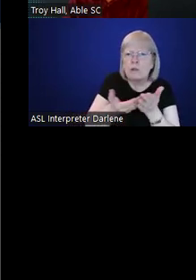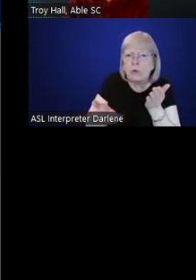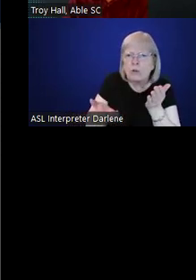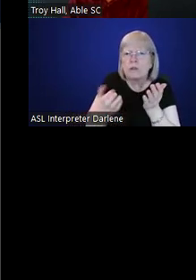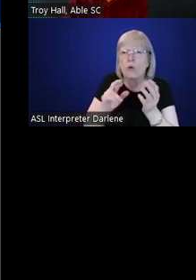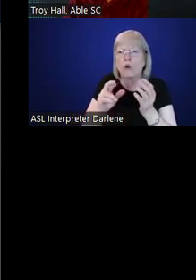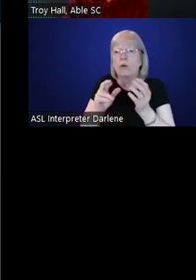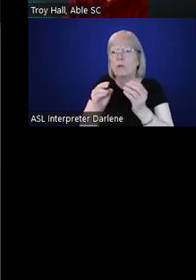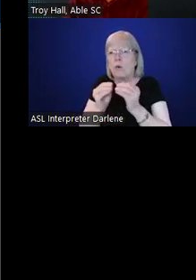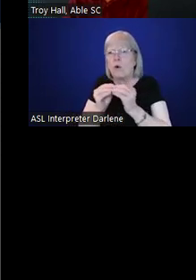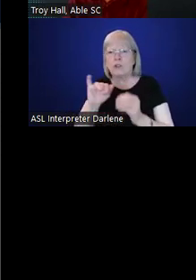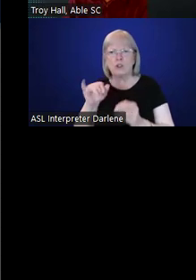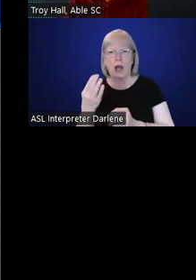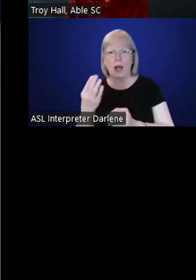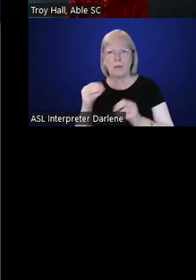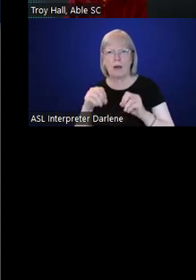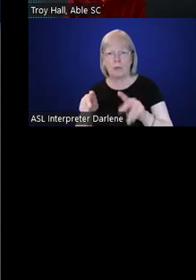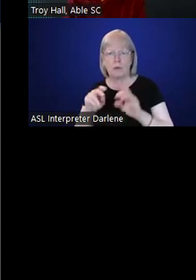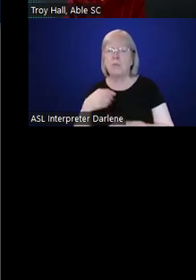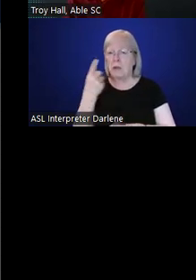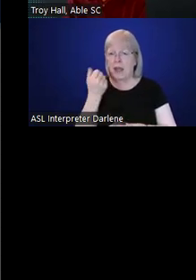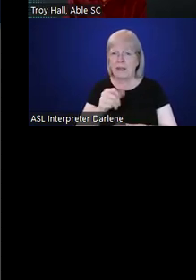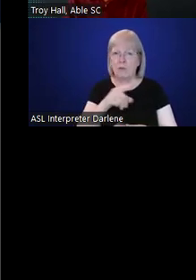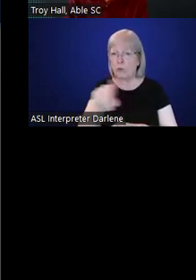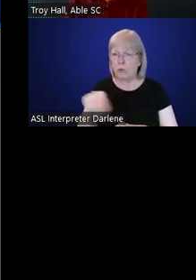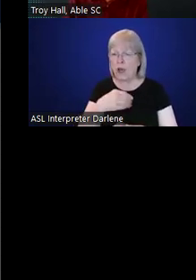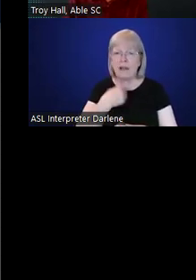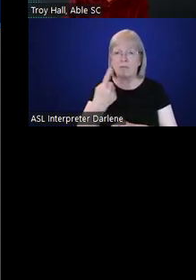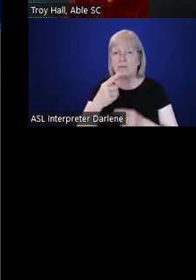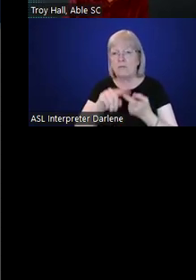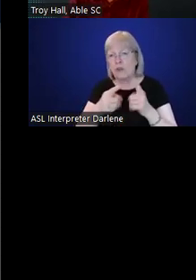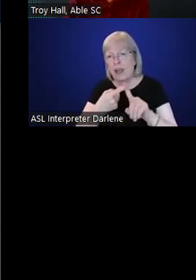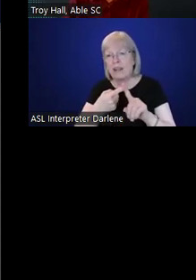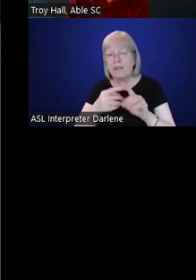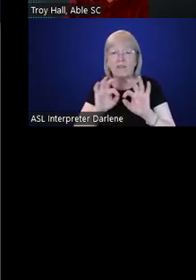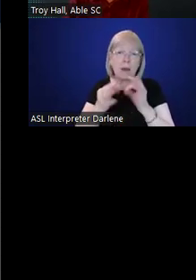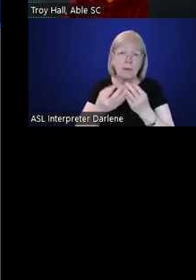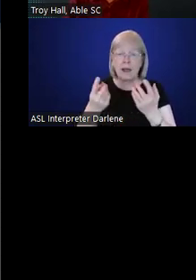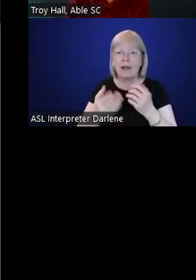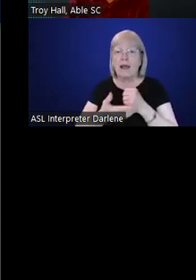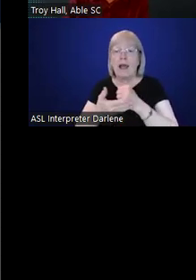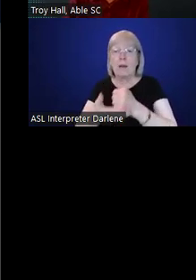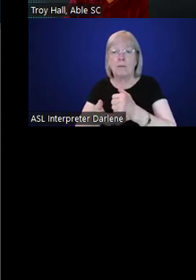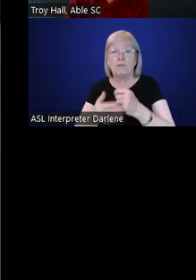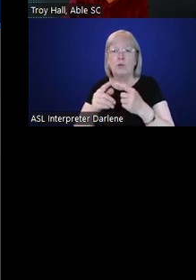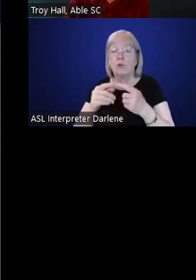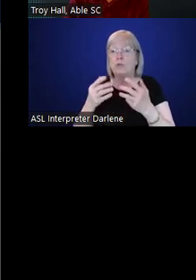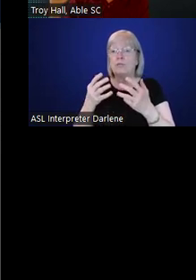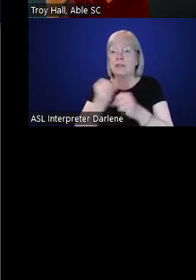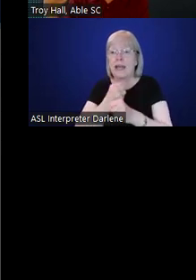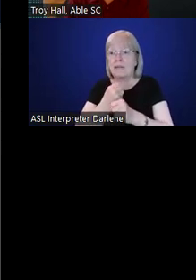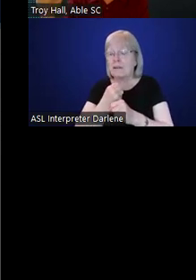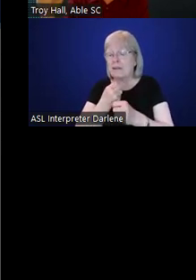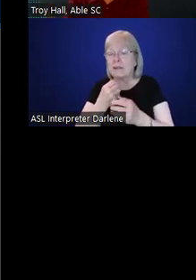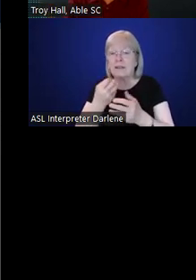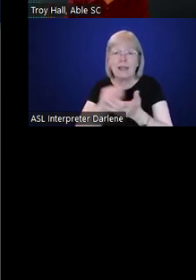Has anybody had a friend or a family member kind of help them get their foot in the door for an interview somewhere? Because I